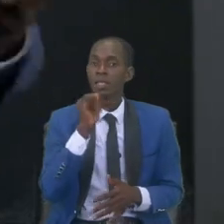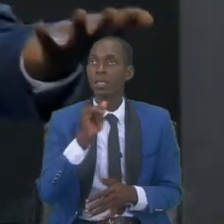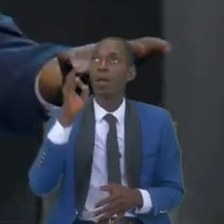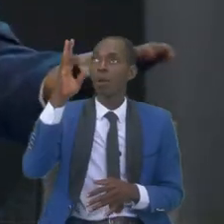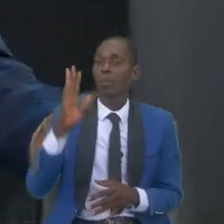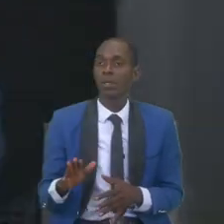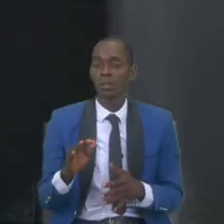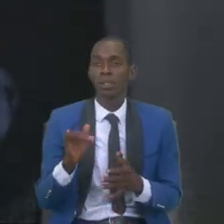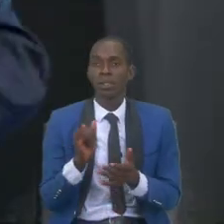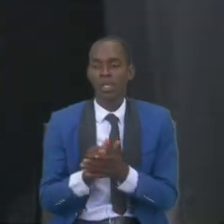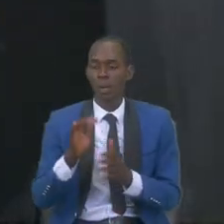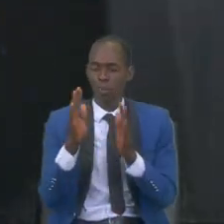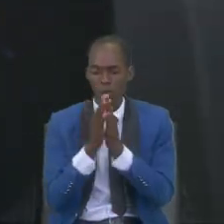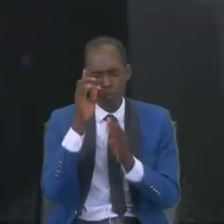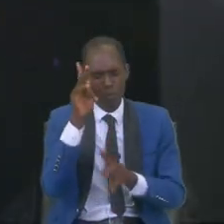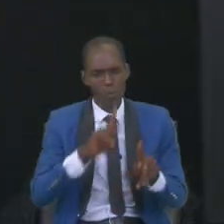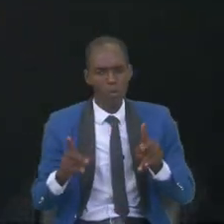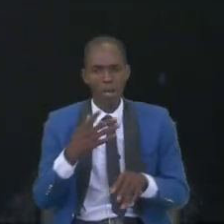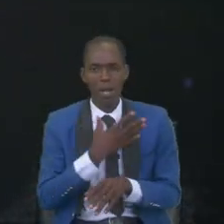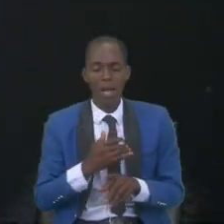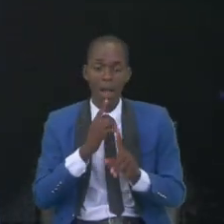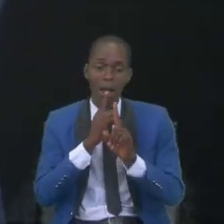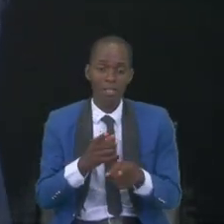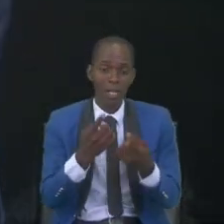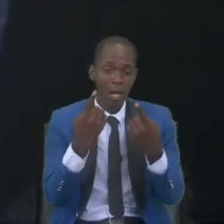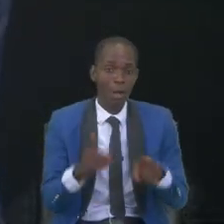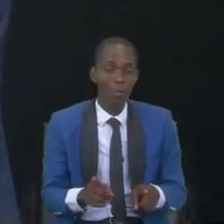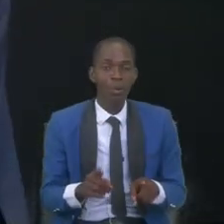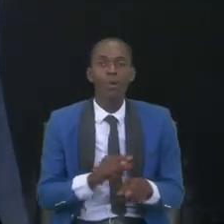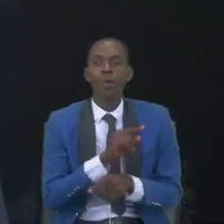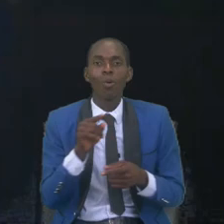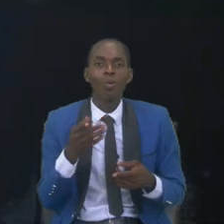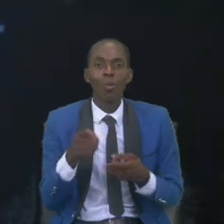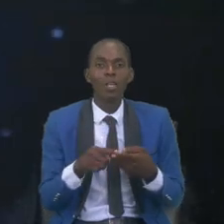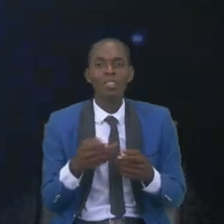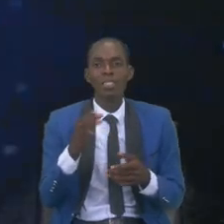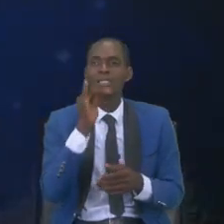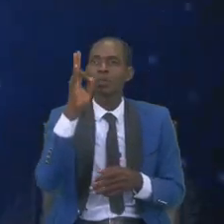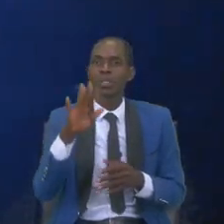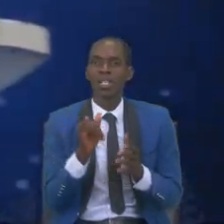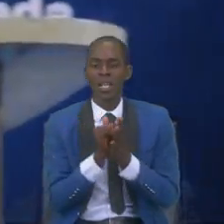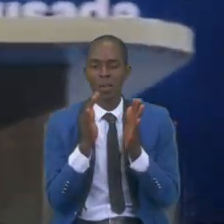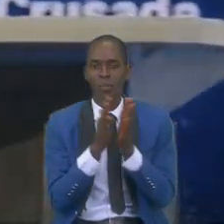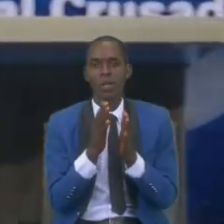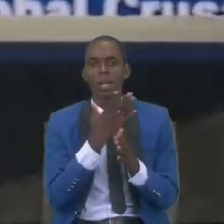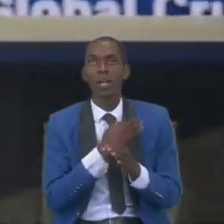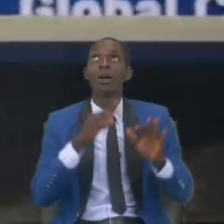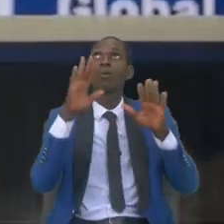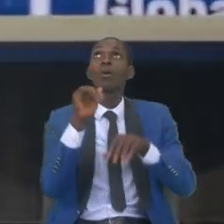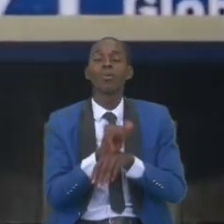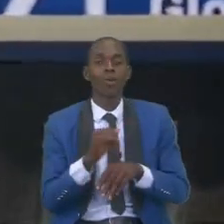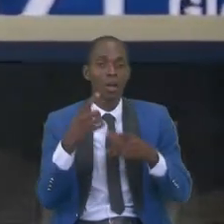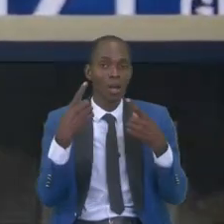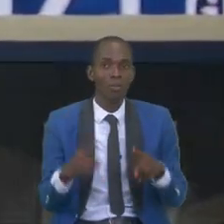and answers come, once there is a preacher who prays for people and exploits are done, you